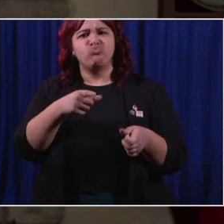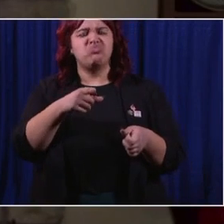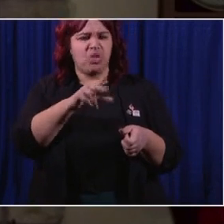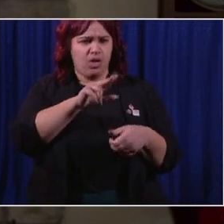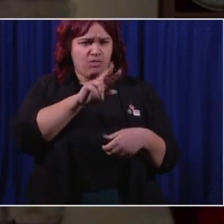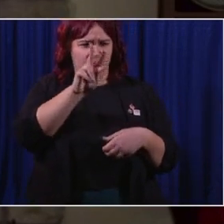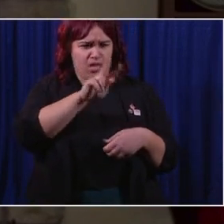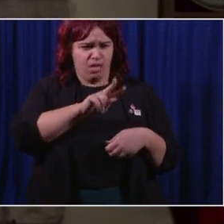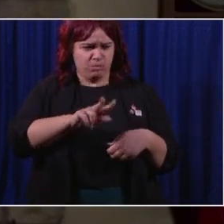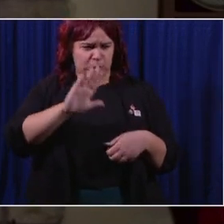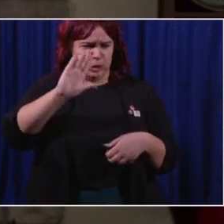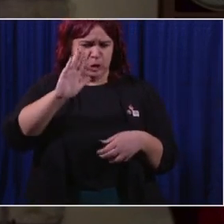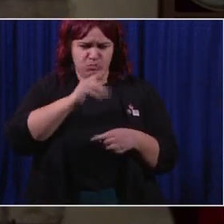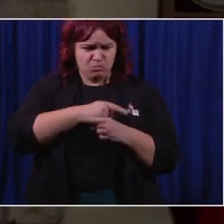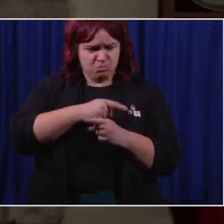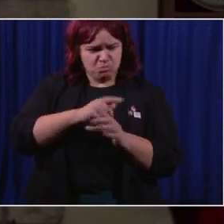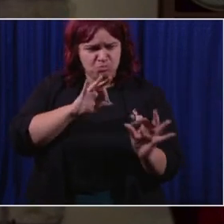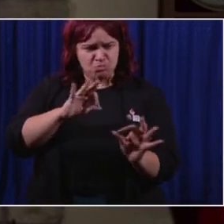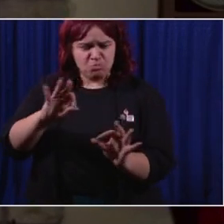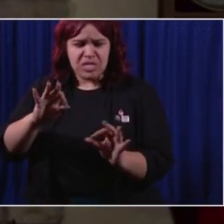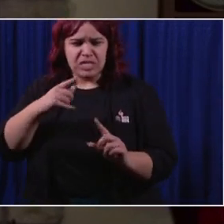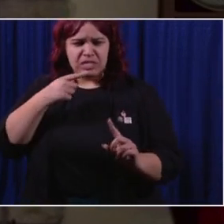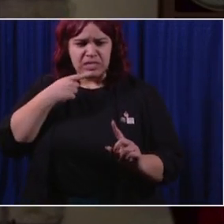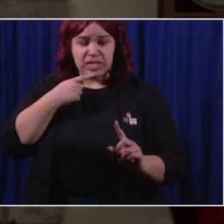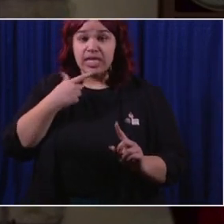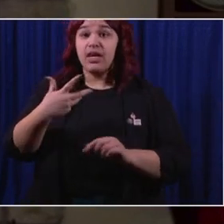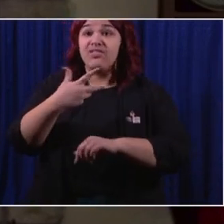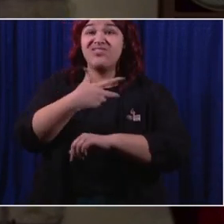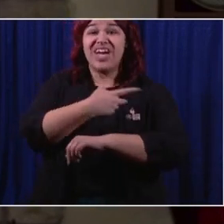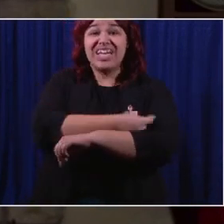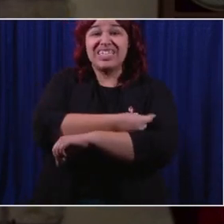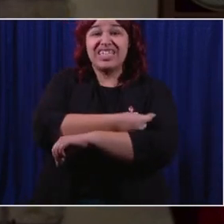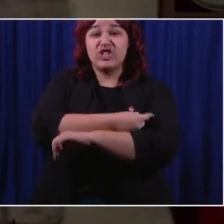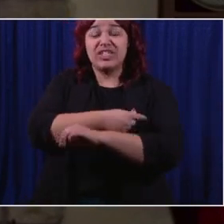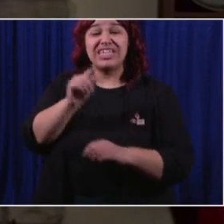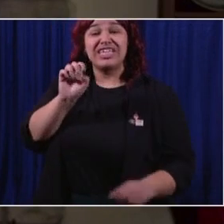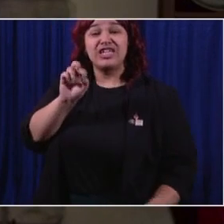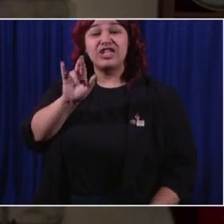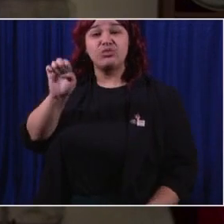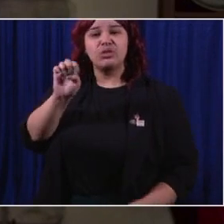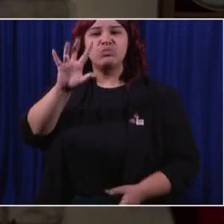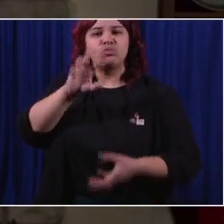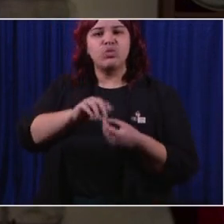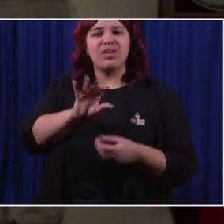far. The dashboard shows 95 vaccinations in Erie County. But